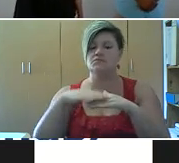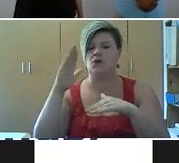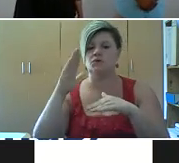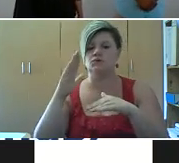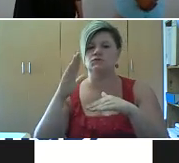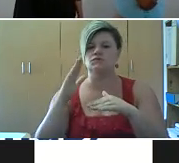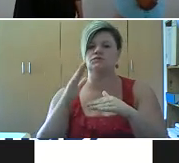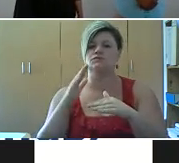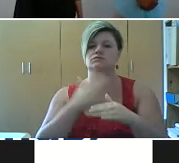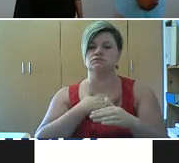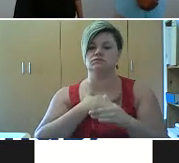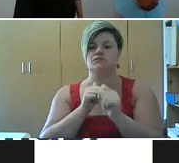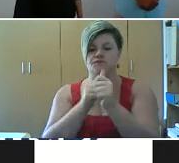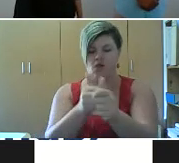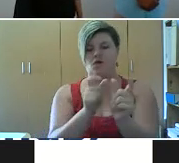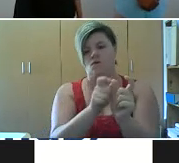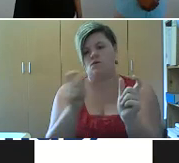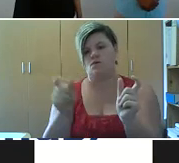same order.